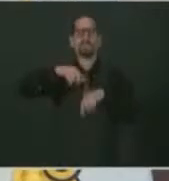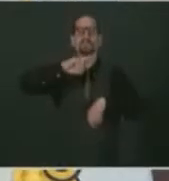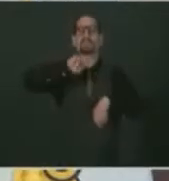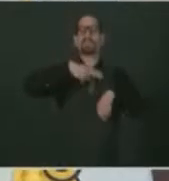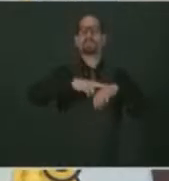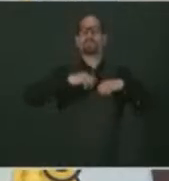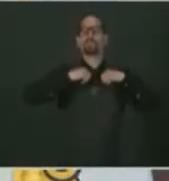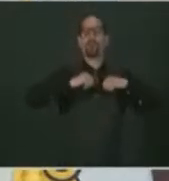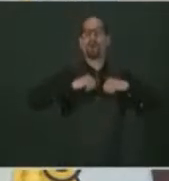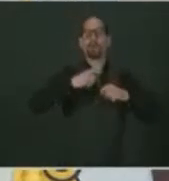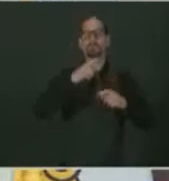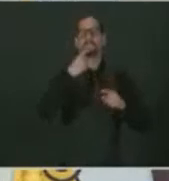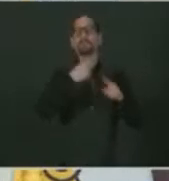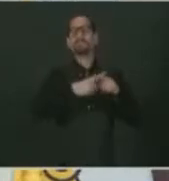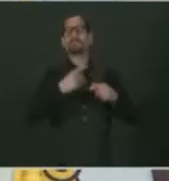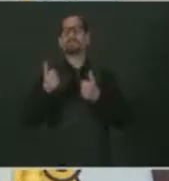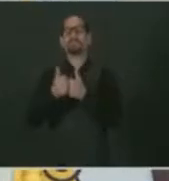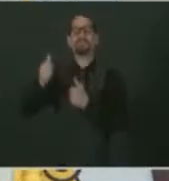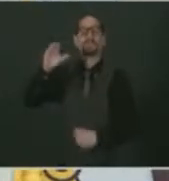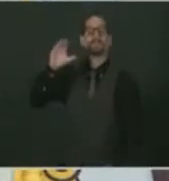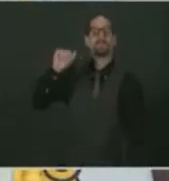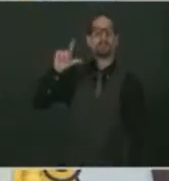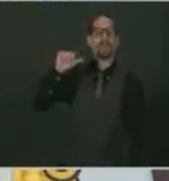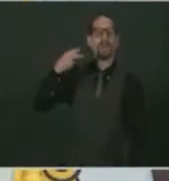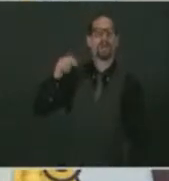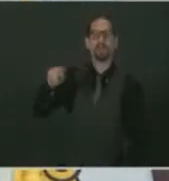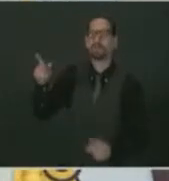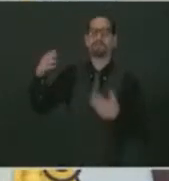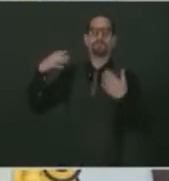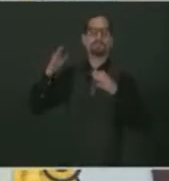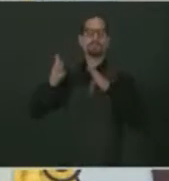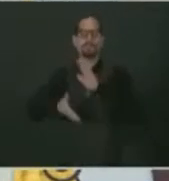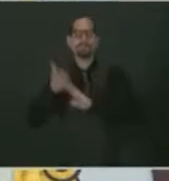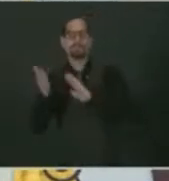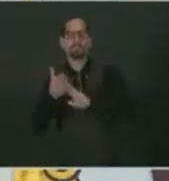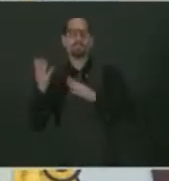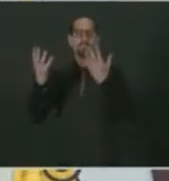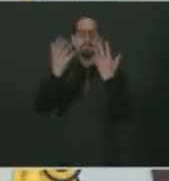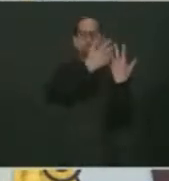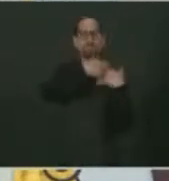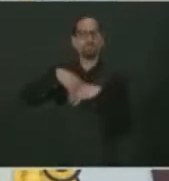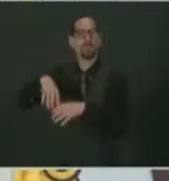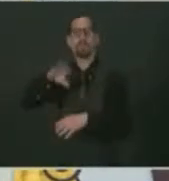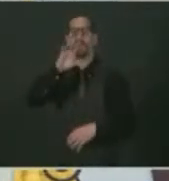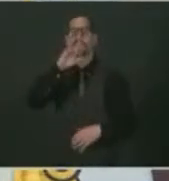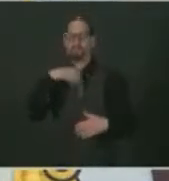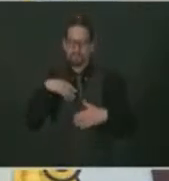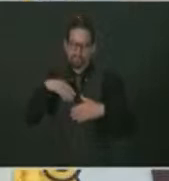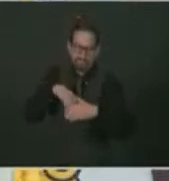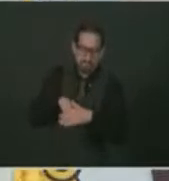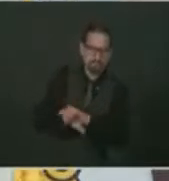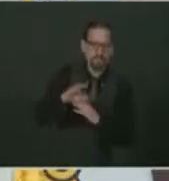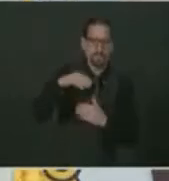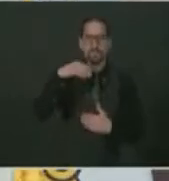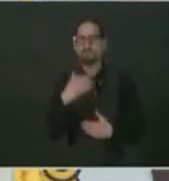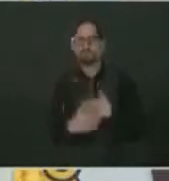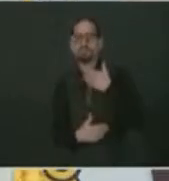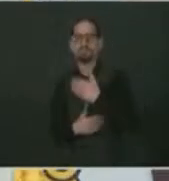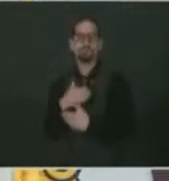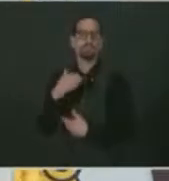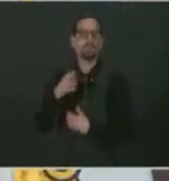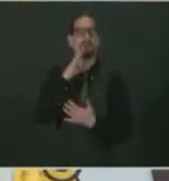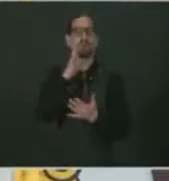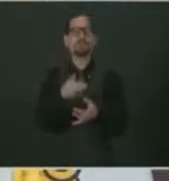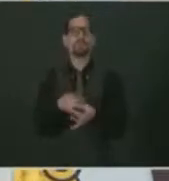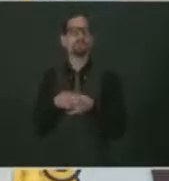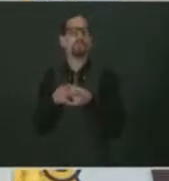of Rhode Island that were just so thankful that how smooth it was. And it didn't hurt. I still got my Band-Aid on my arm, but I'm doing